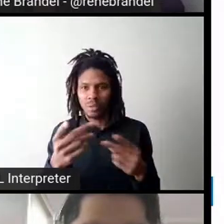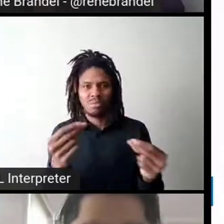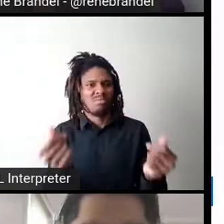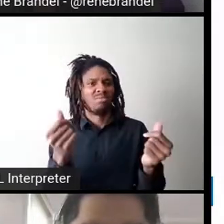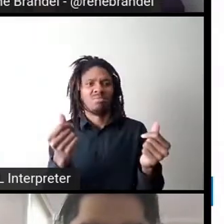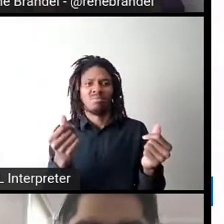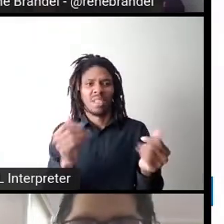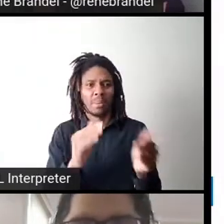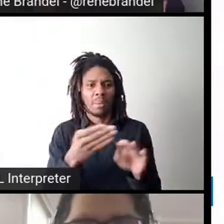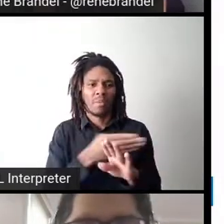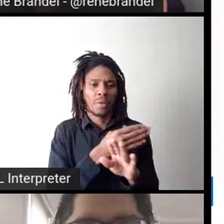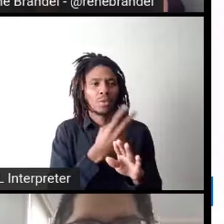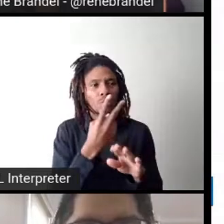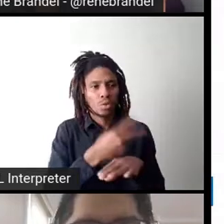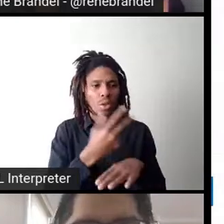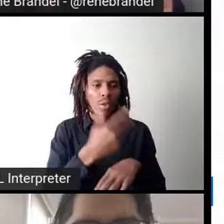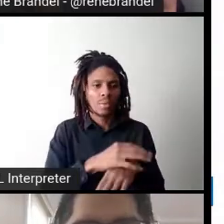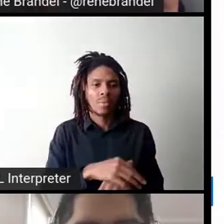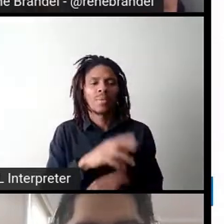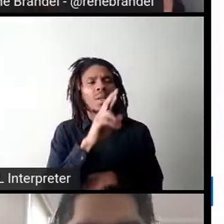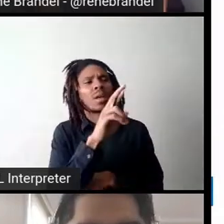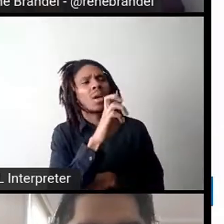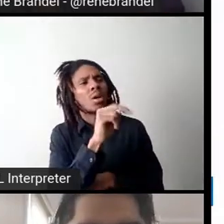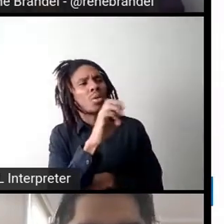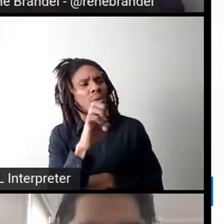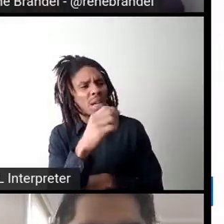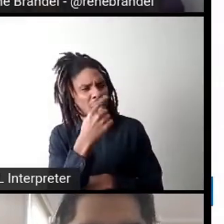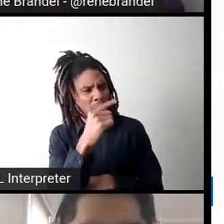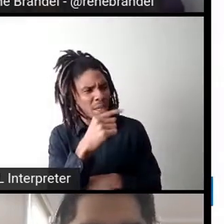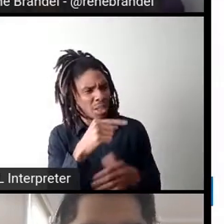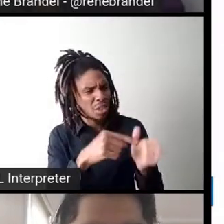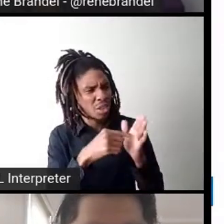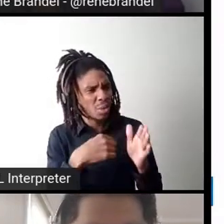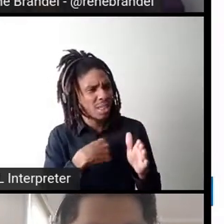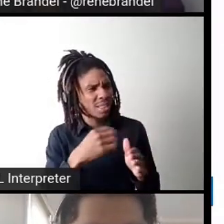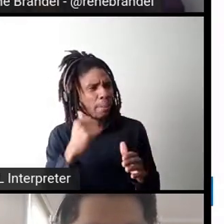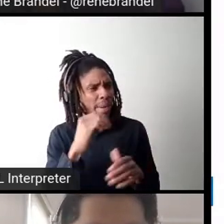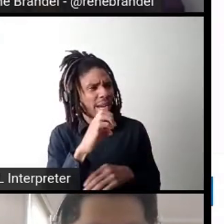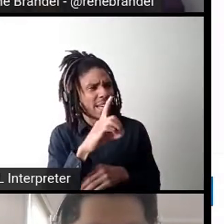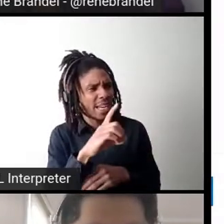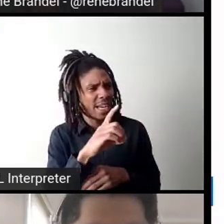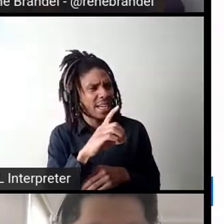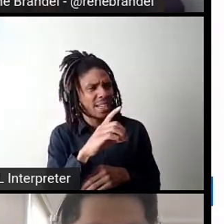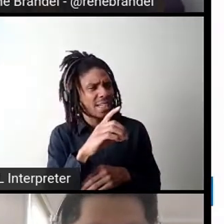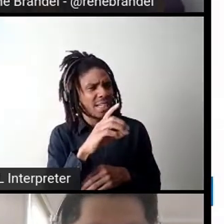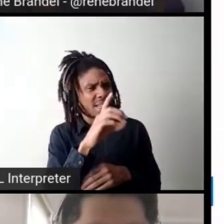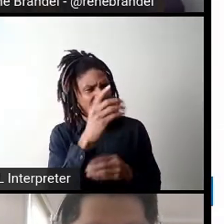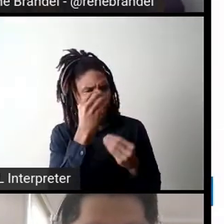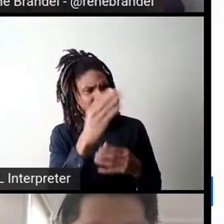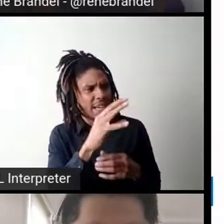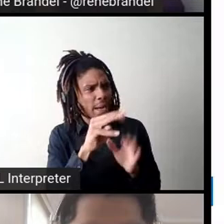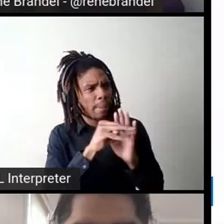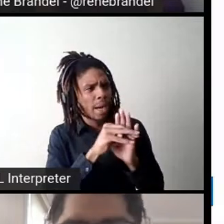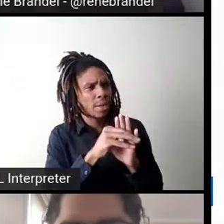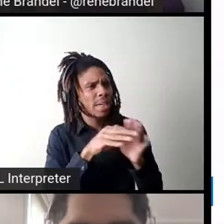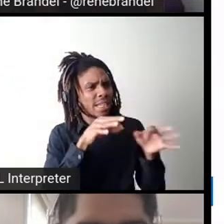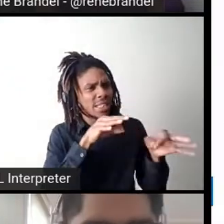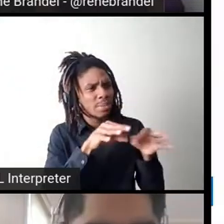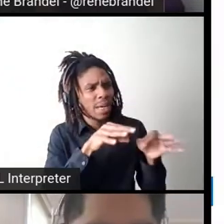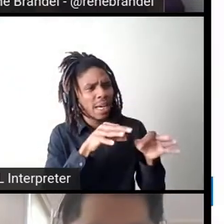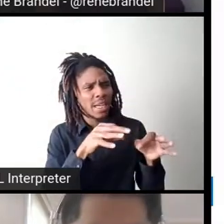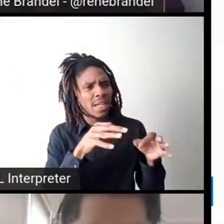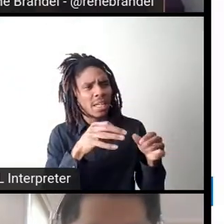Yeah. René, can you walk us a little through that backend data model and like what's happening behind the scenes there? Are we taking advantage of any other